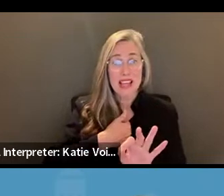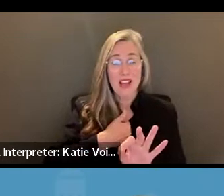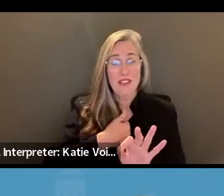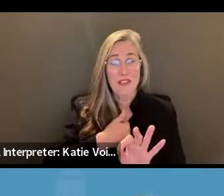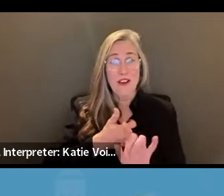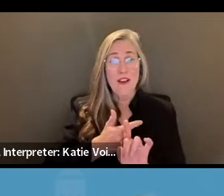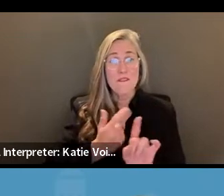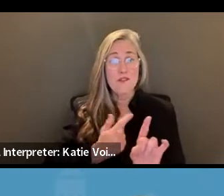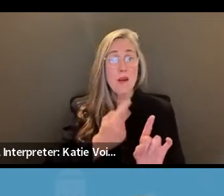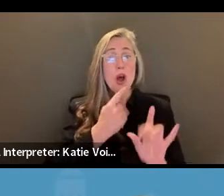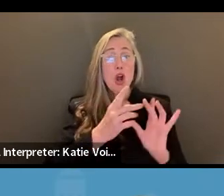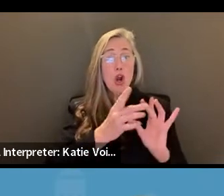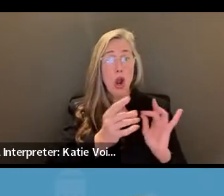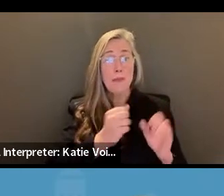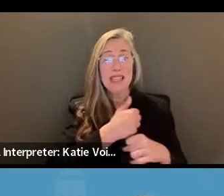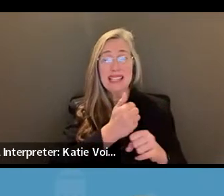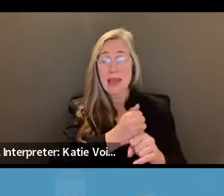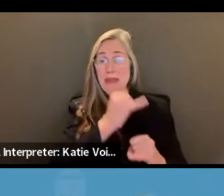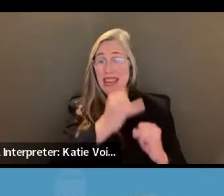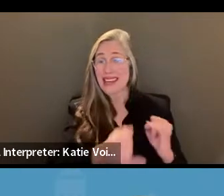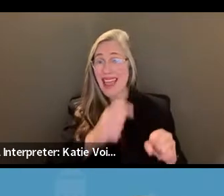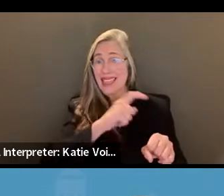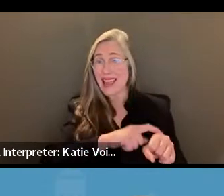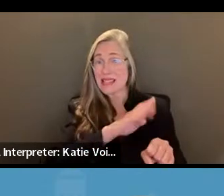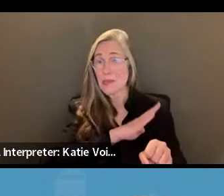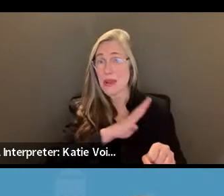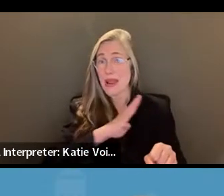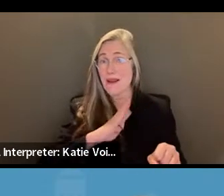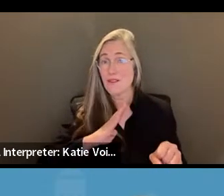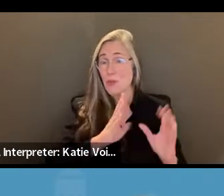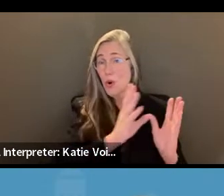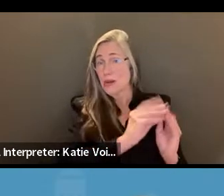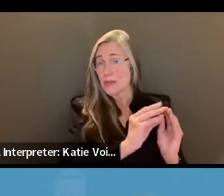experience for a number of reasons, but